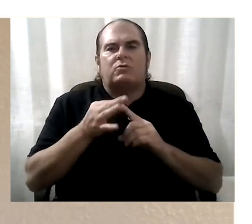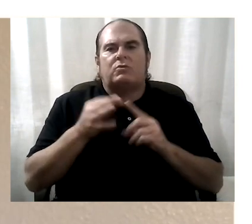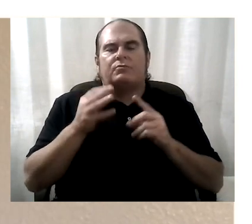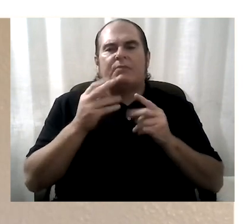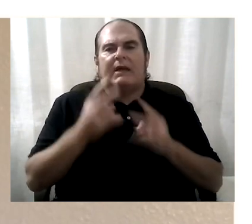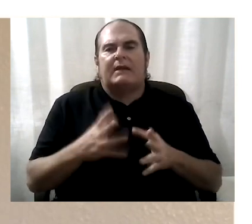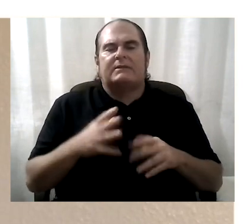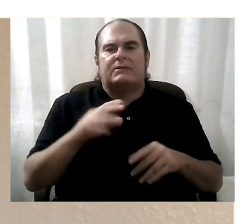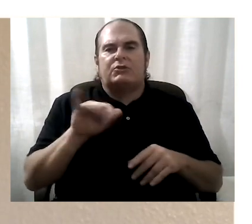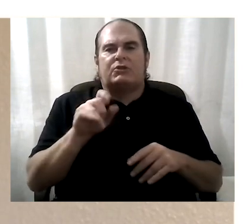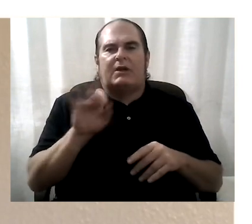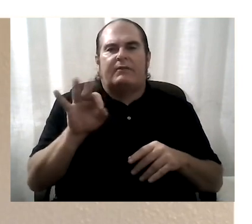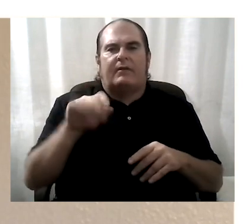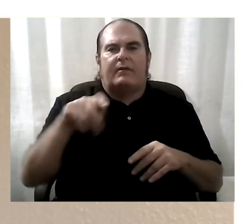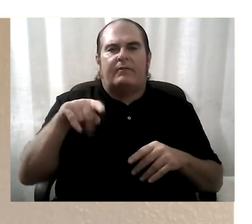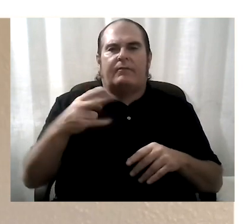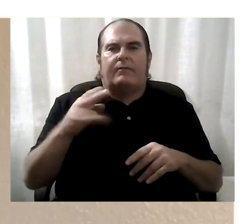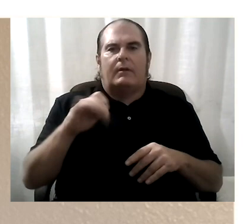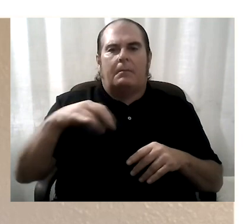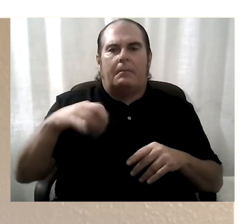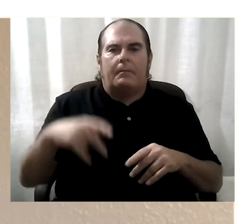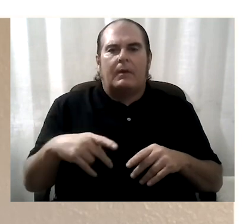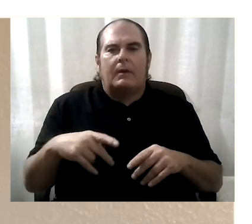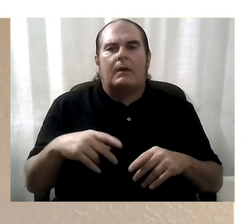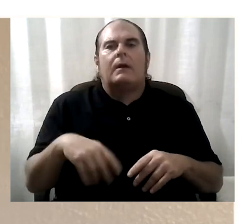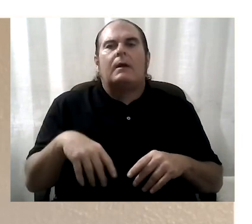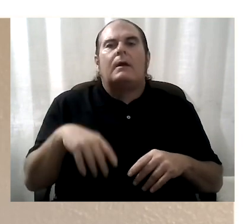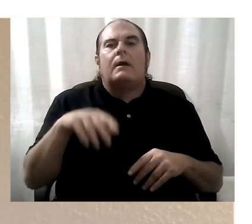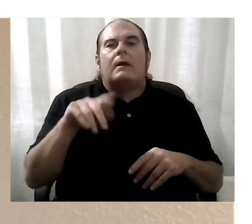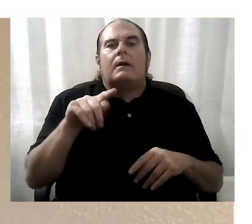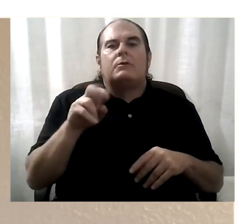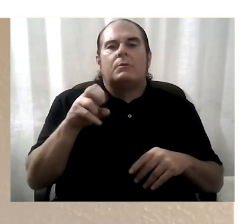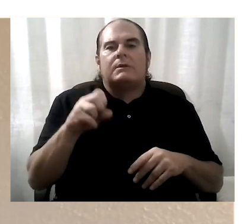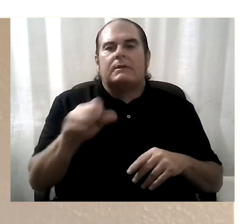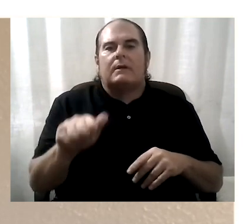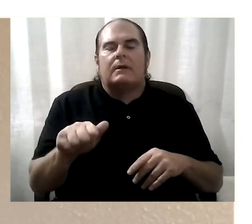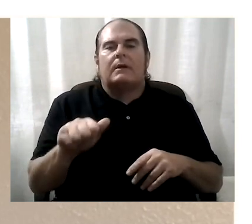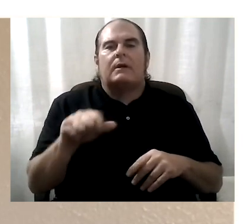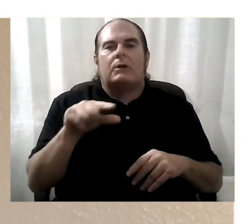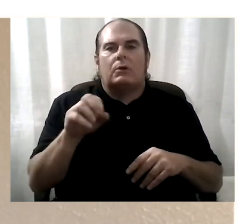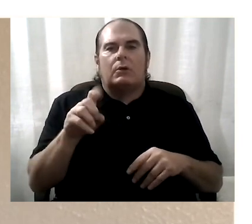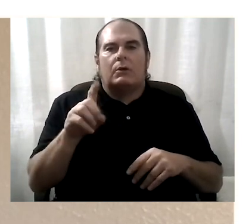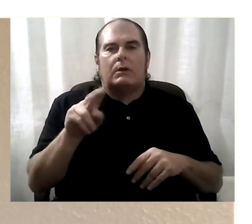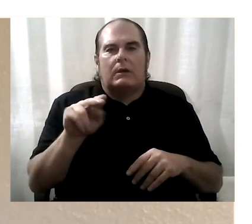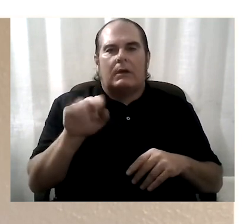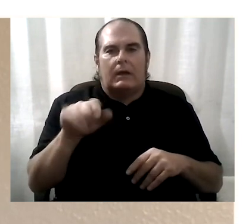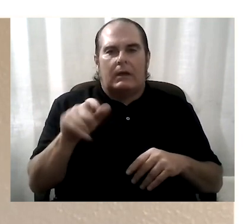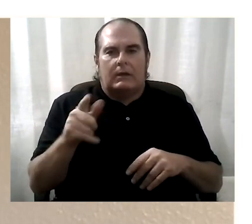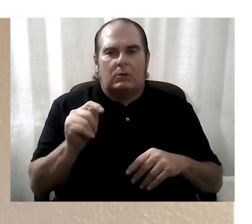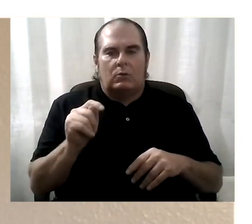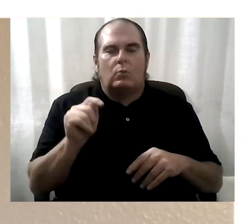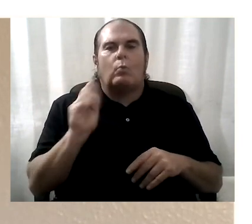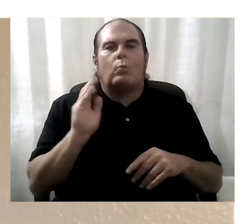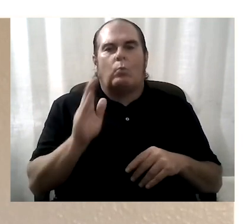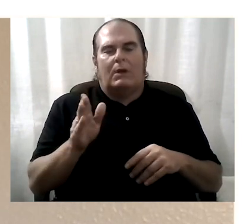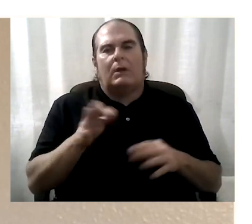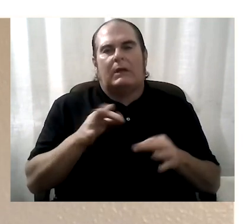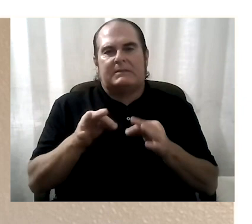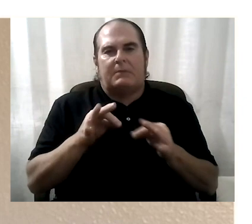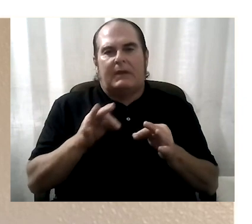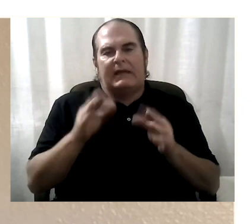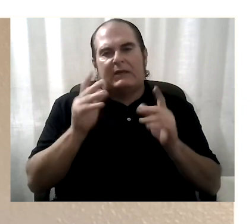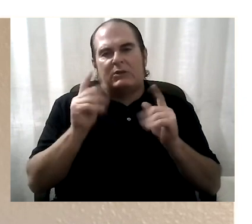Rights Texas. But first, Tessa Goodnight, a producer on this show, is going to give us a short tutorial on how to find your